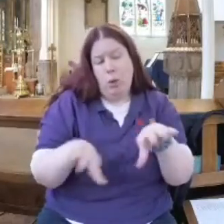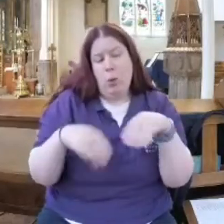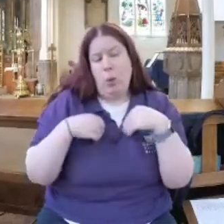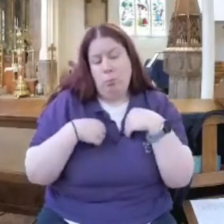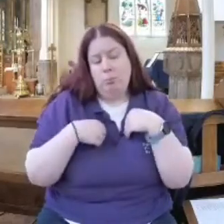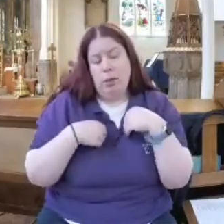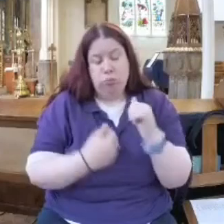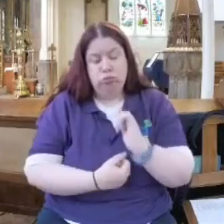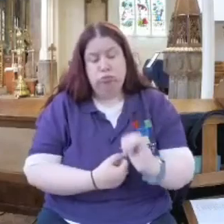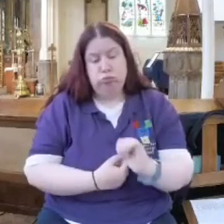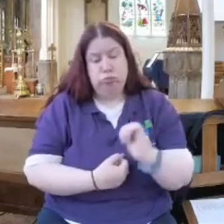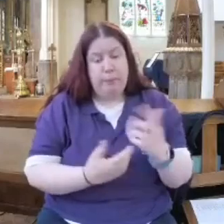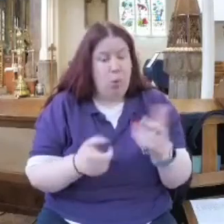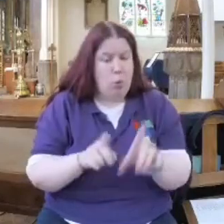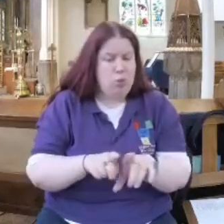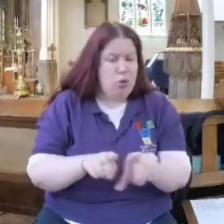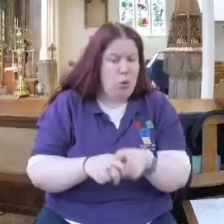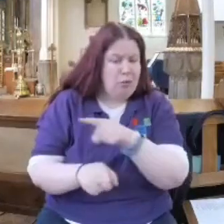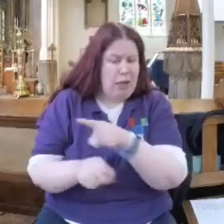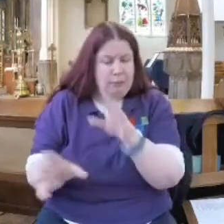and humble and don't seek